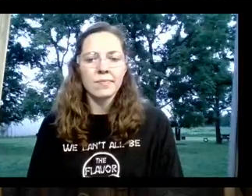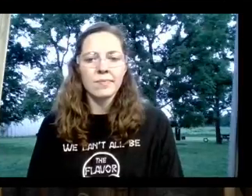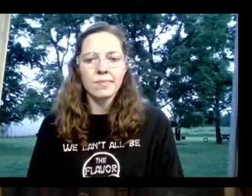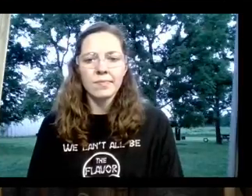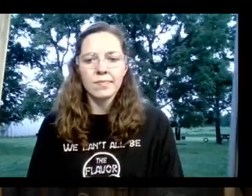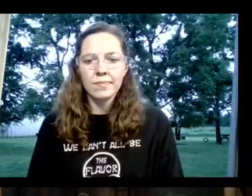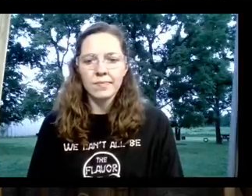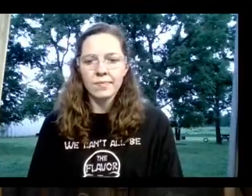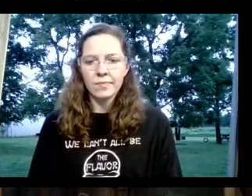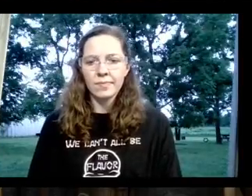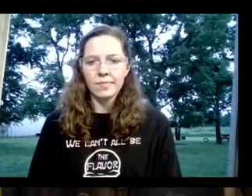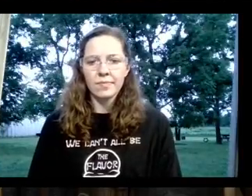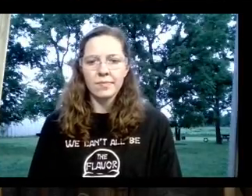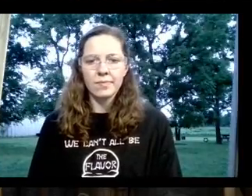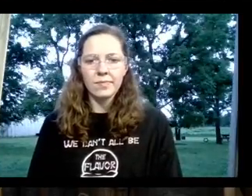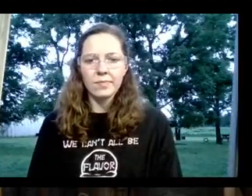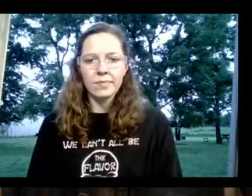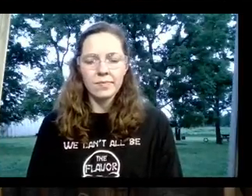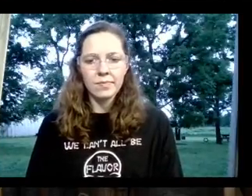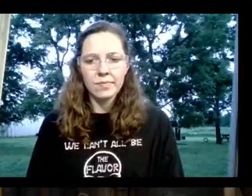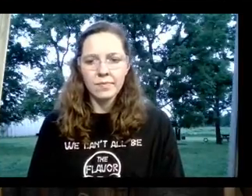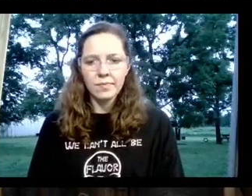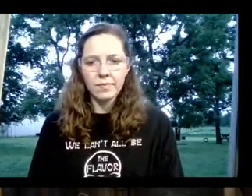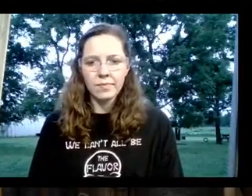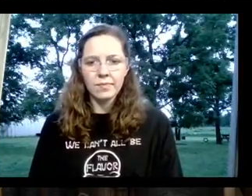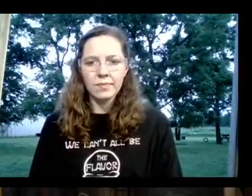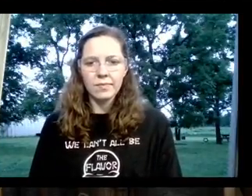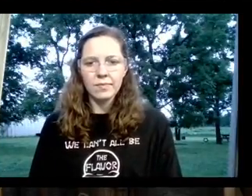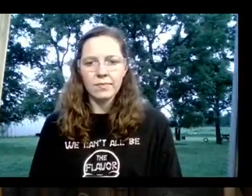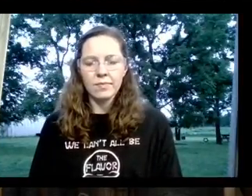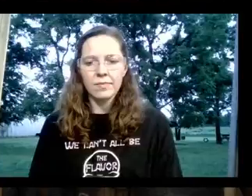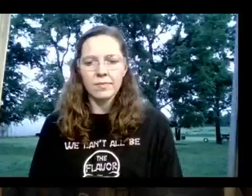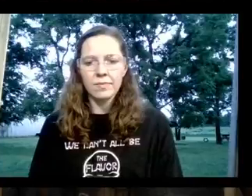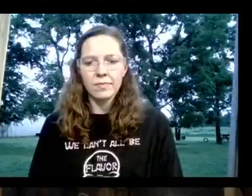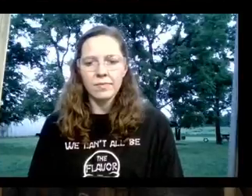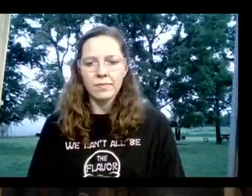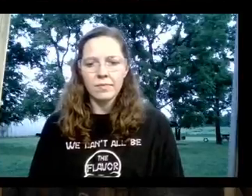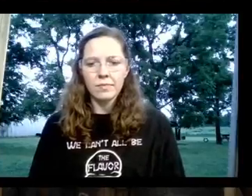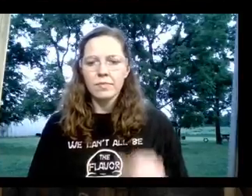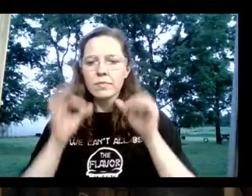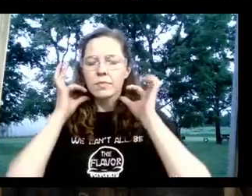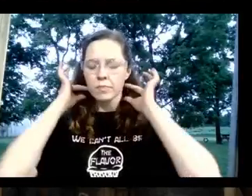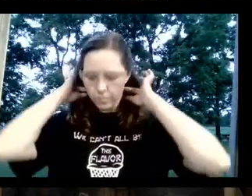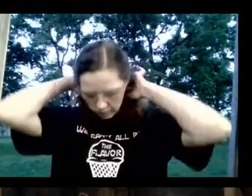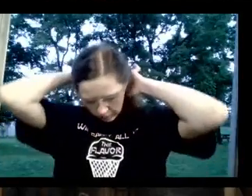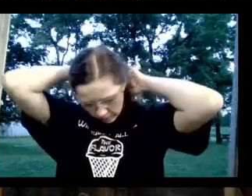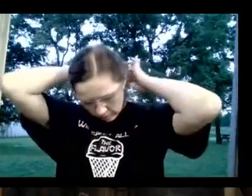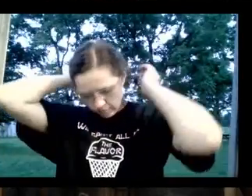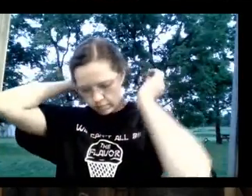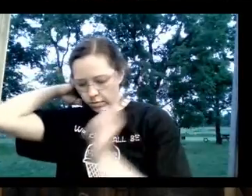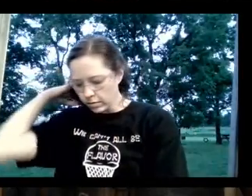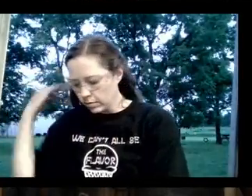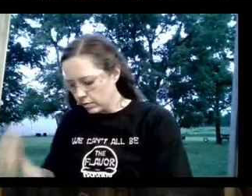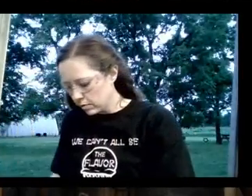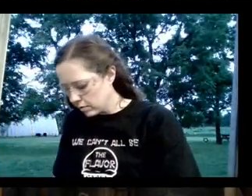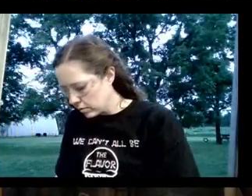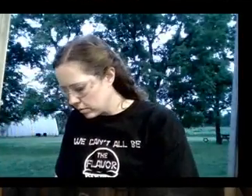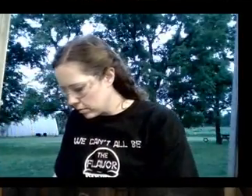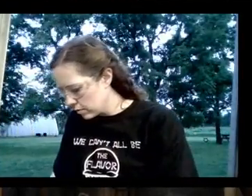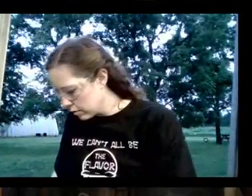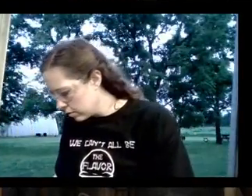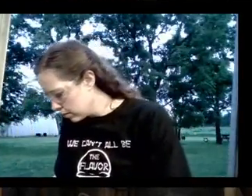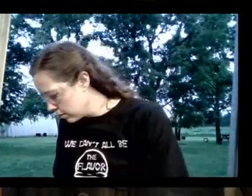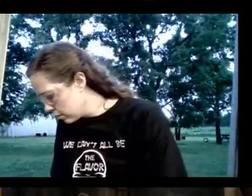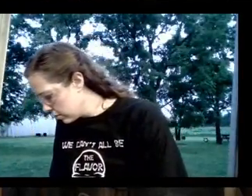can do is you can work it down to a smaller bar, cross section. That's going to, in a sense, refine it more.